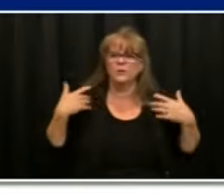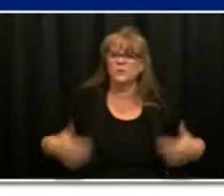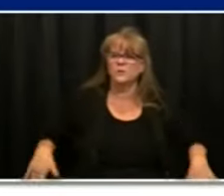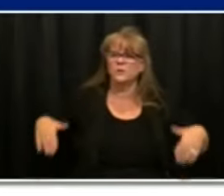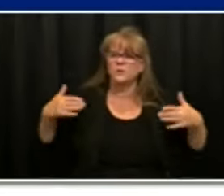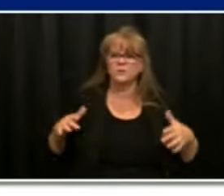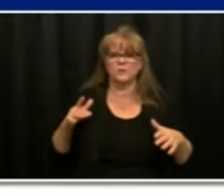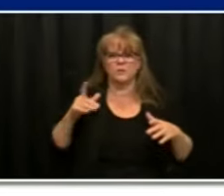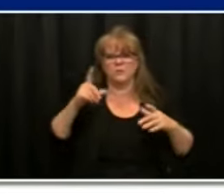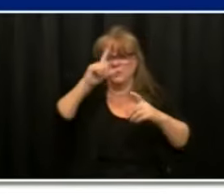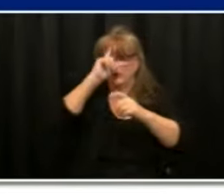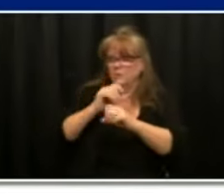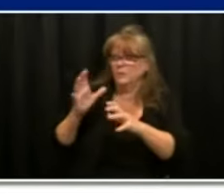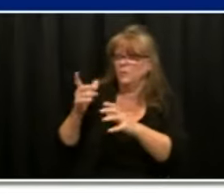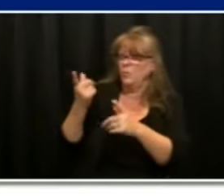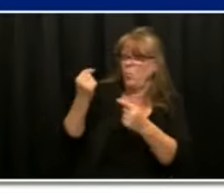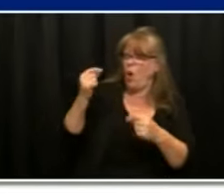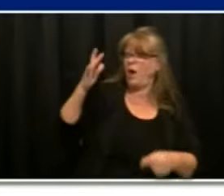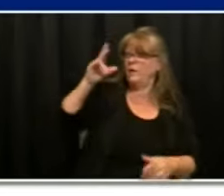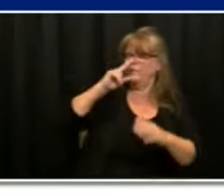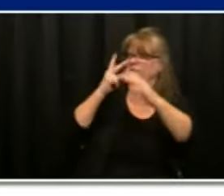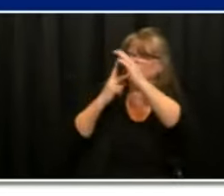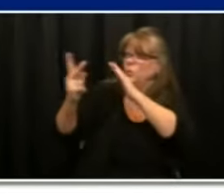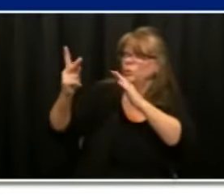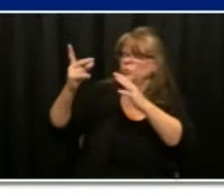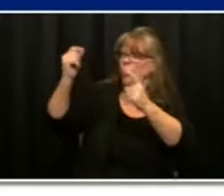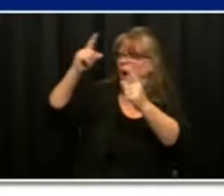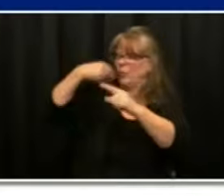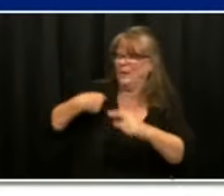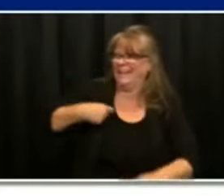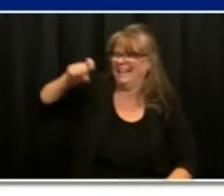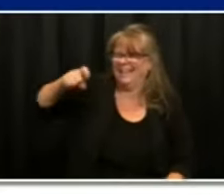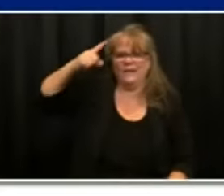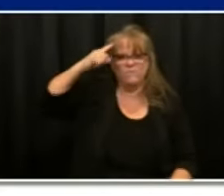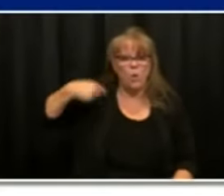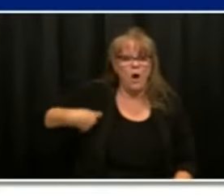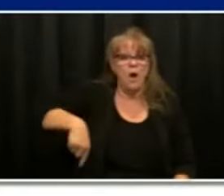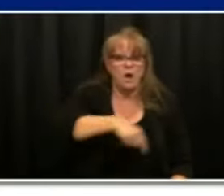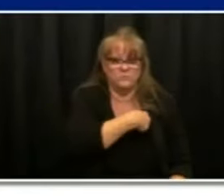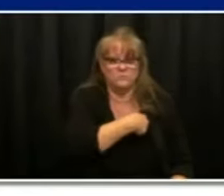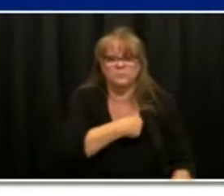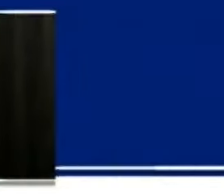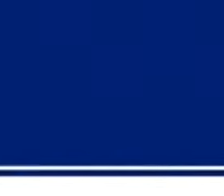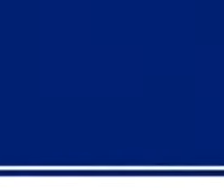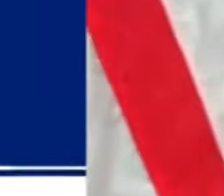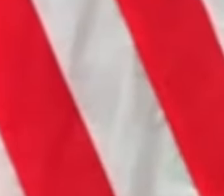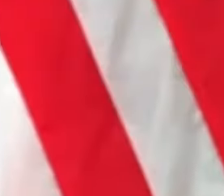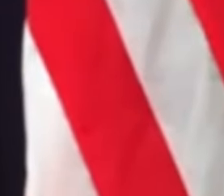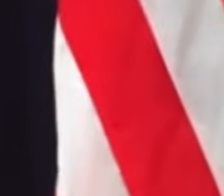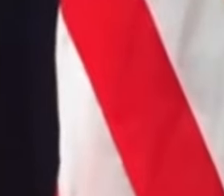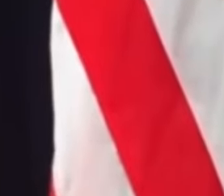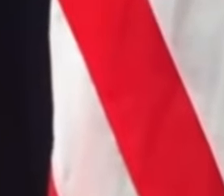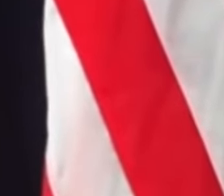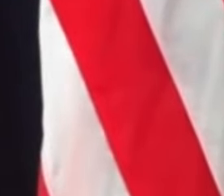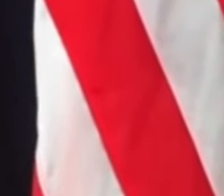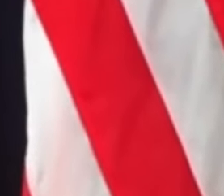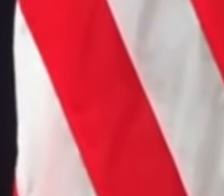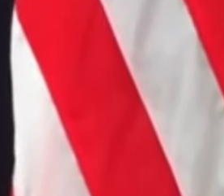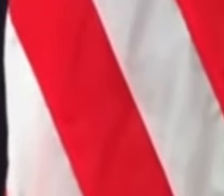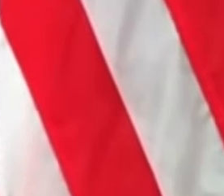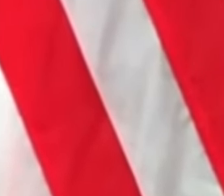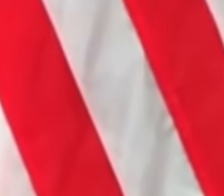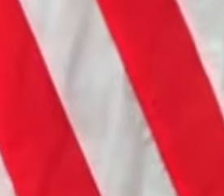response. Thank you. Thank you, Jill. This is a very important tool to work with local officials